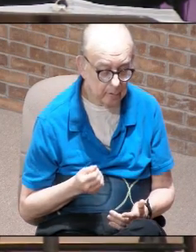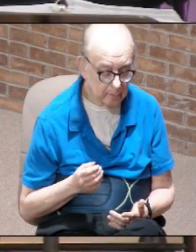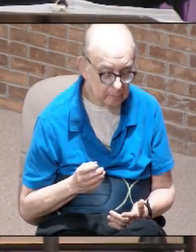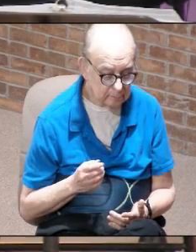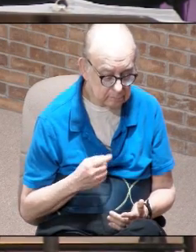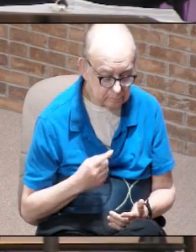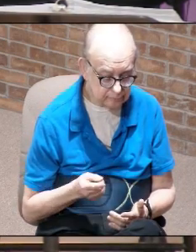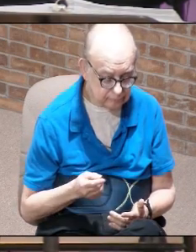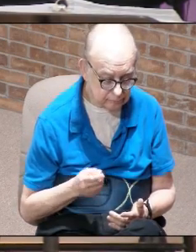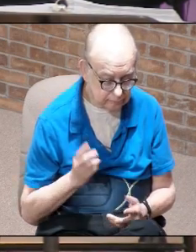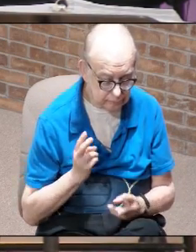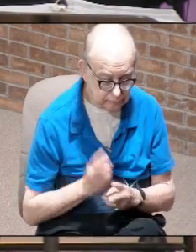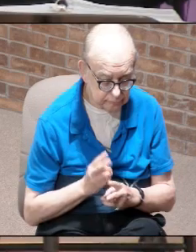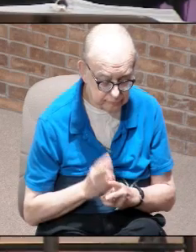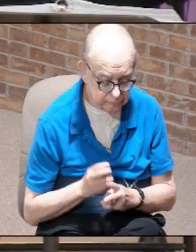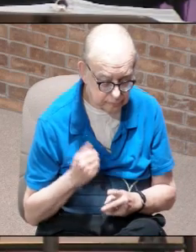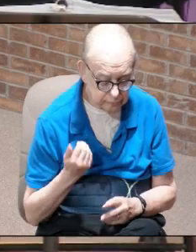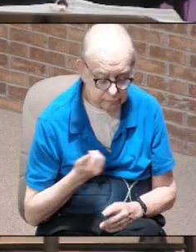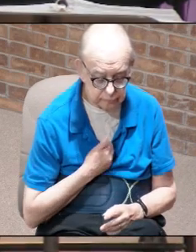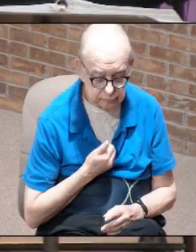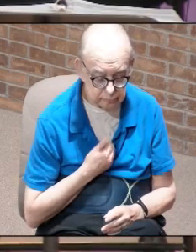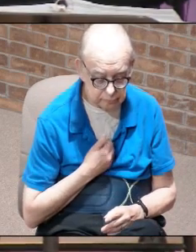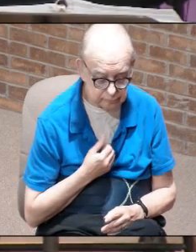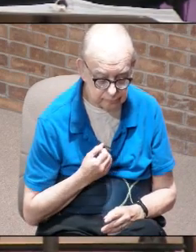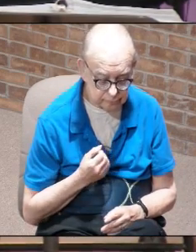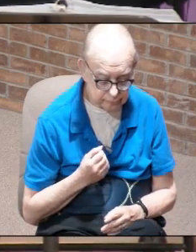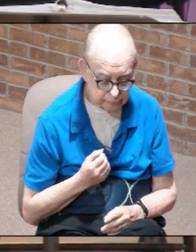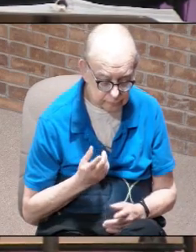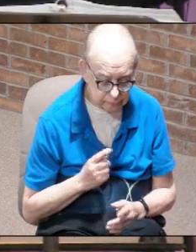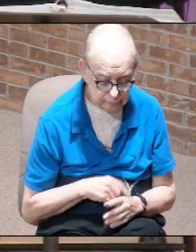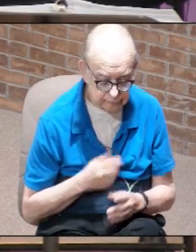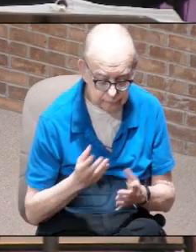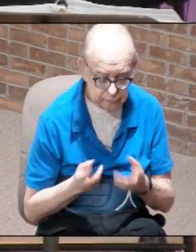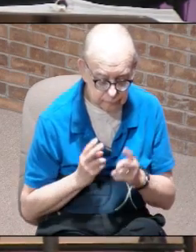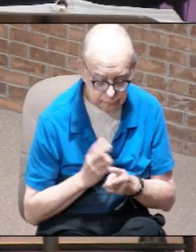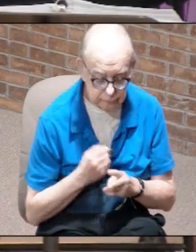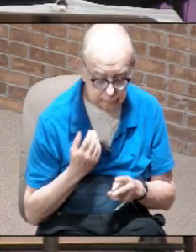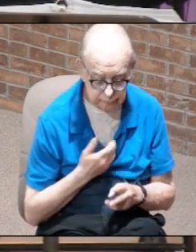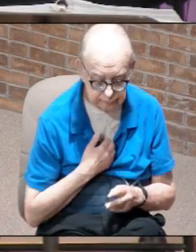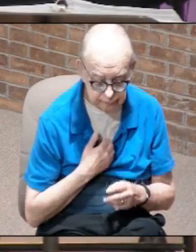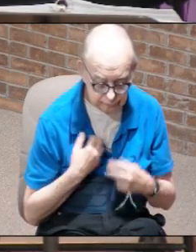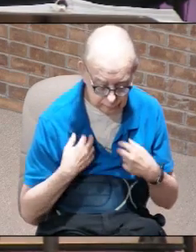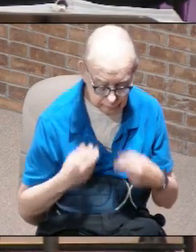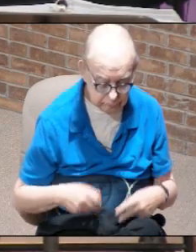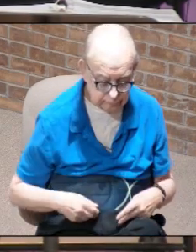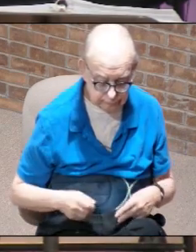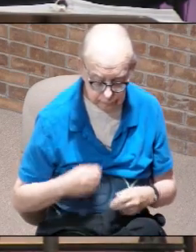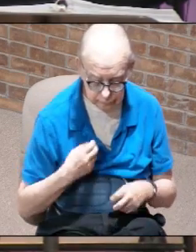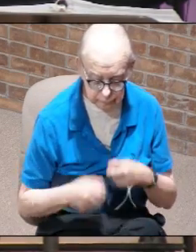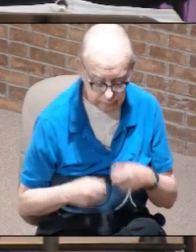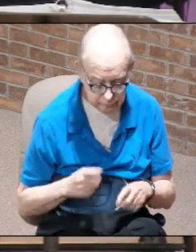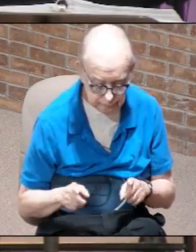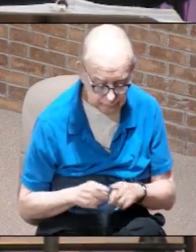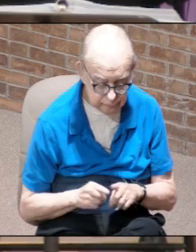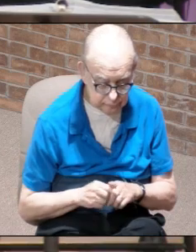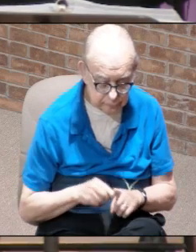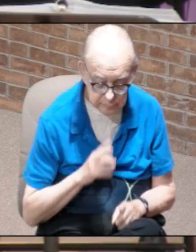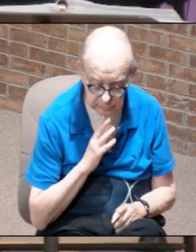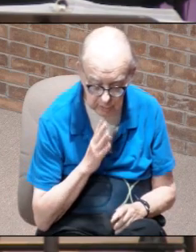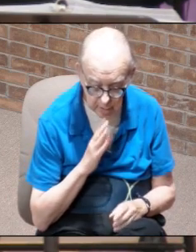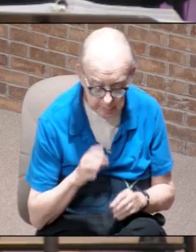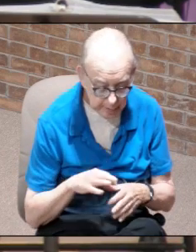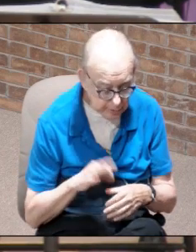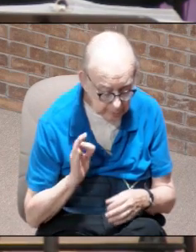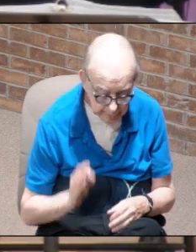It's where he says to take care of ourselves. And so many times we want to take care of ourselves physically. But the problem is he's also talking about